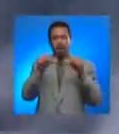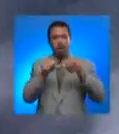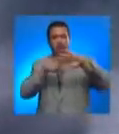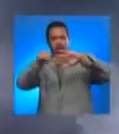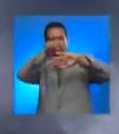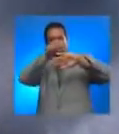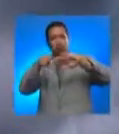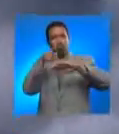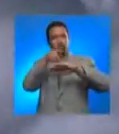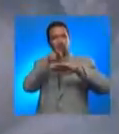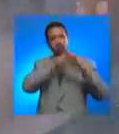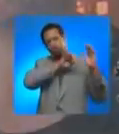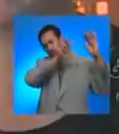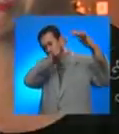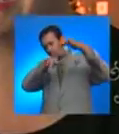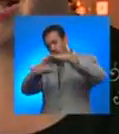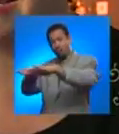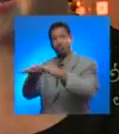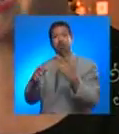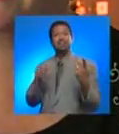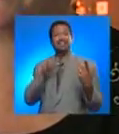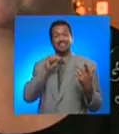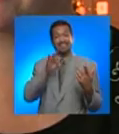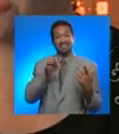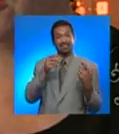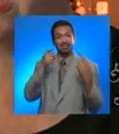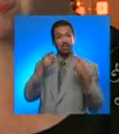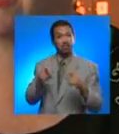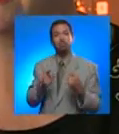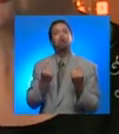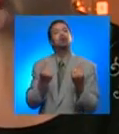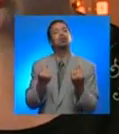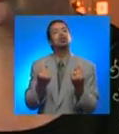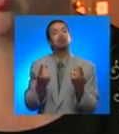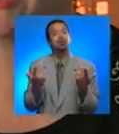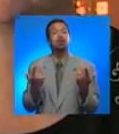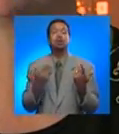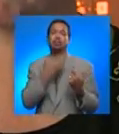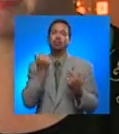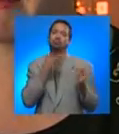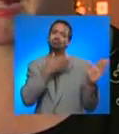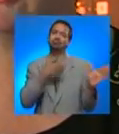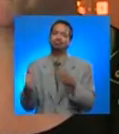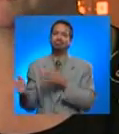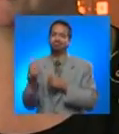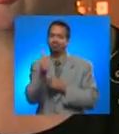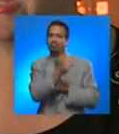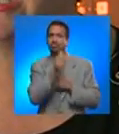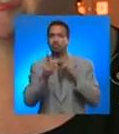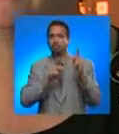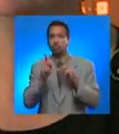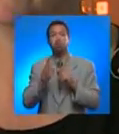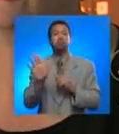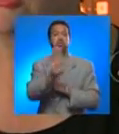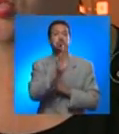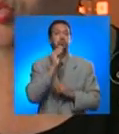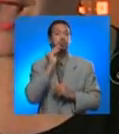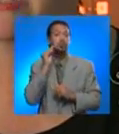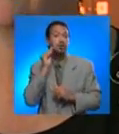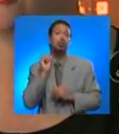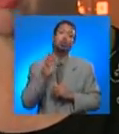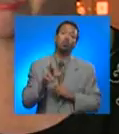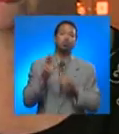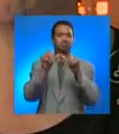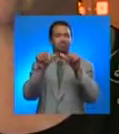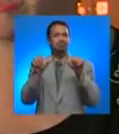drench the coast of Puerto Rico. In light of this situation, the only solution is emergency preparedness in homes and